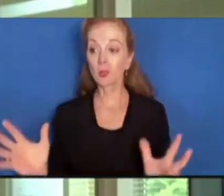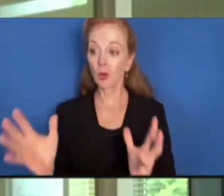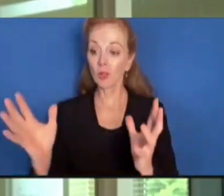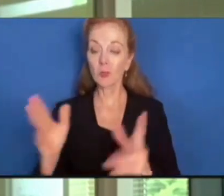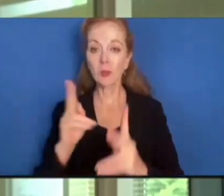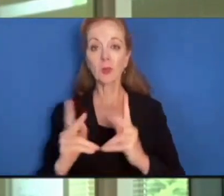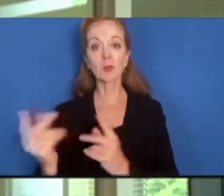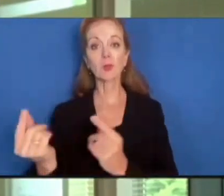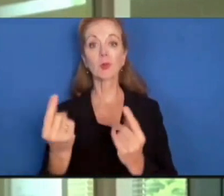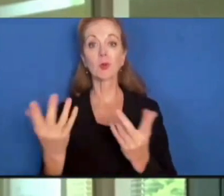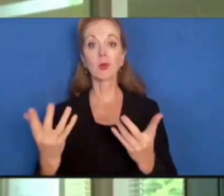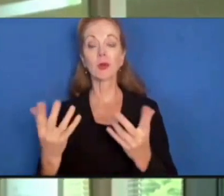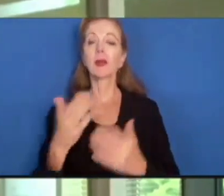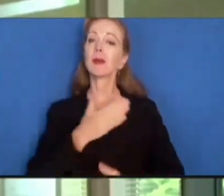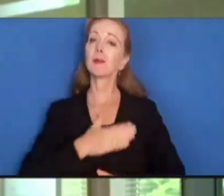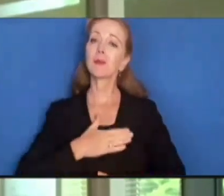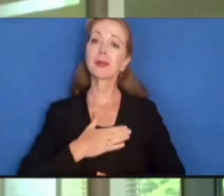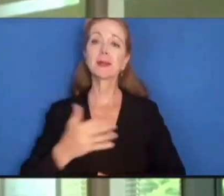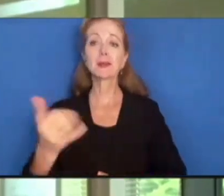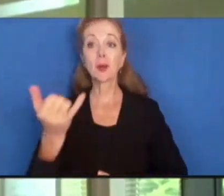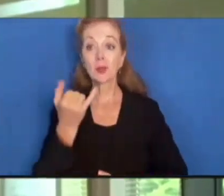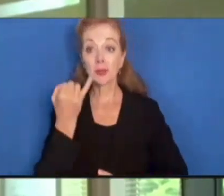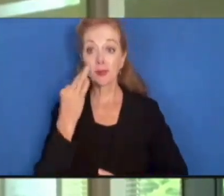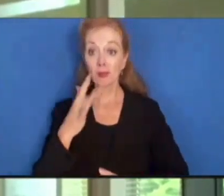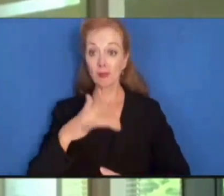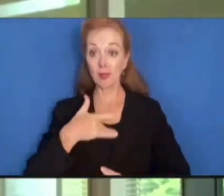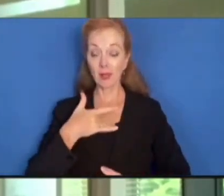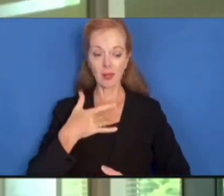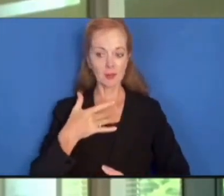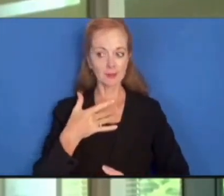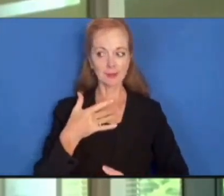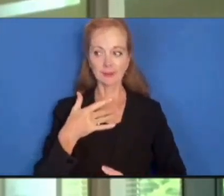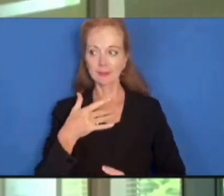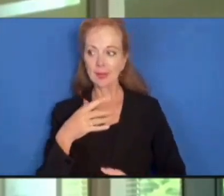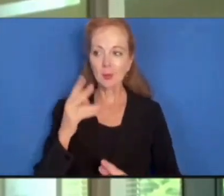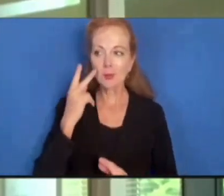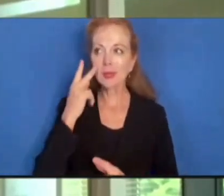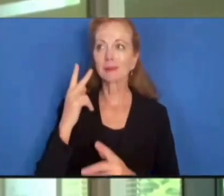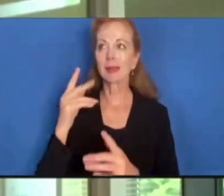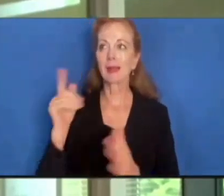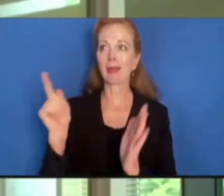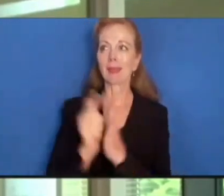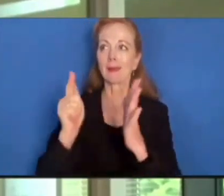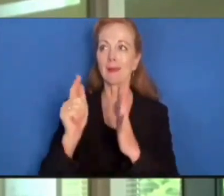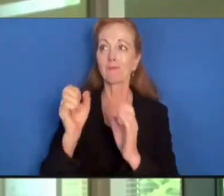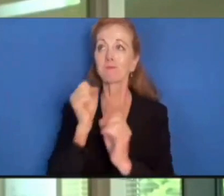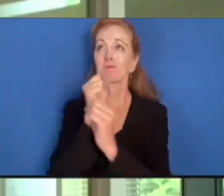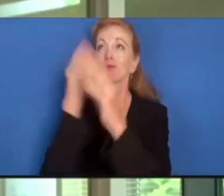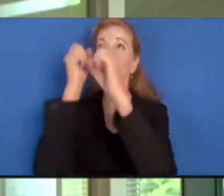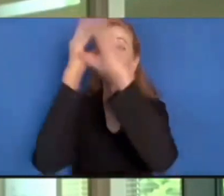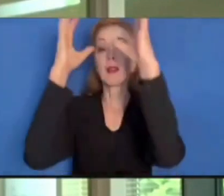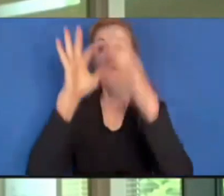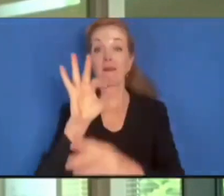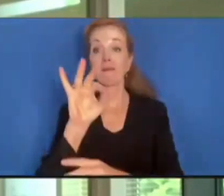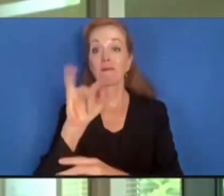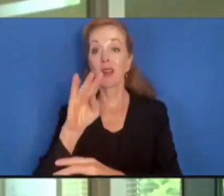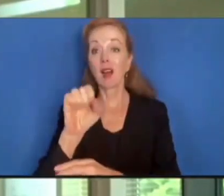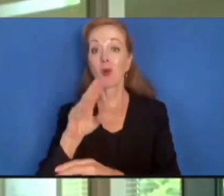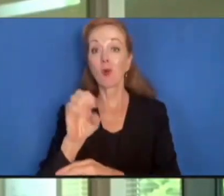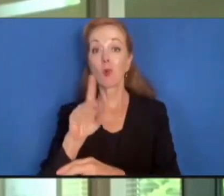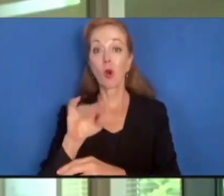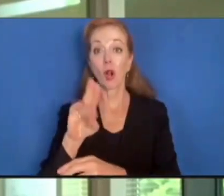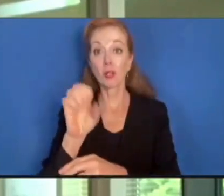is please call us if you feel like you're encountering illegal fireworks. When we say illegal fireworks, fireworks are illegal in North Carolina.